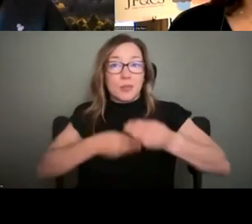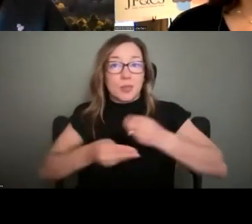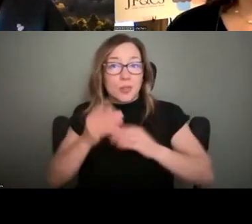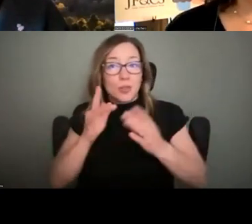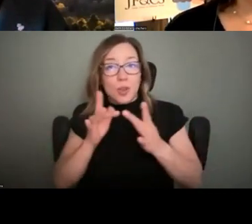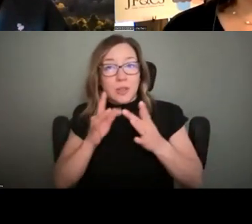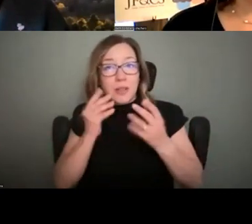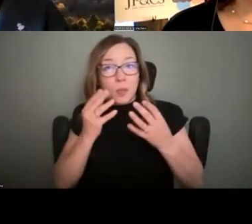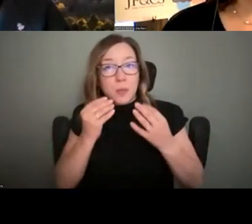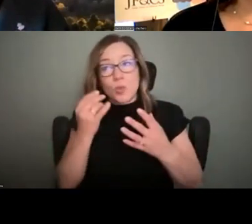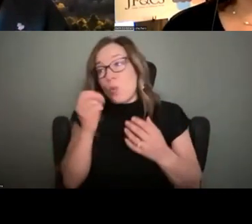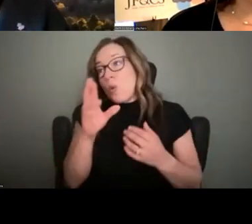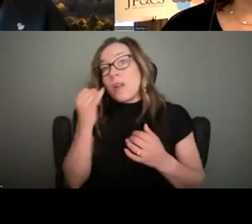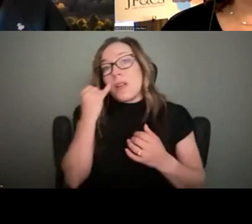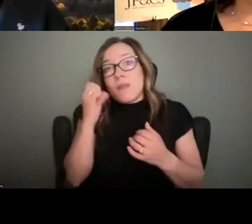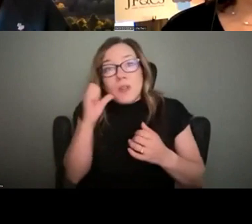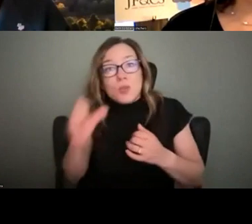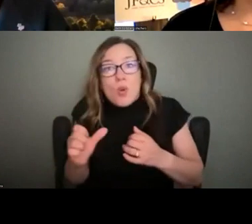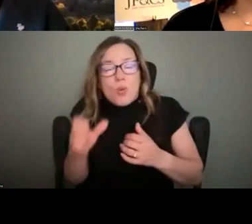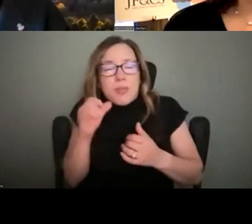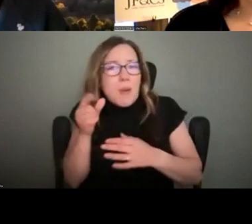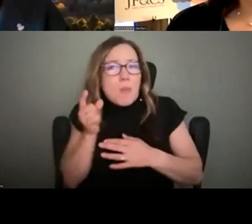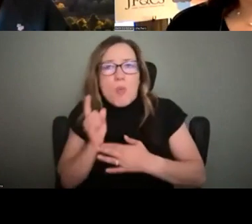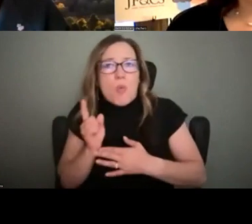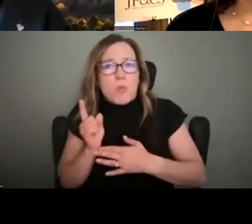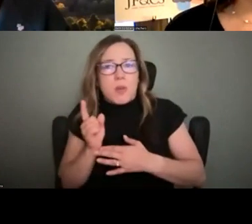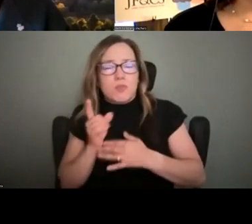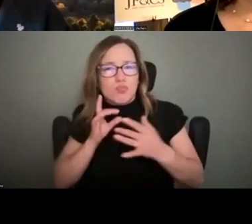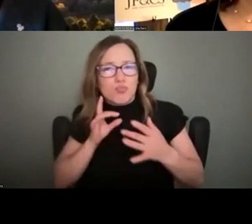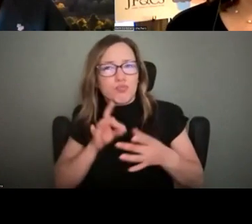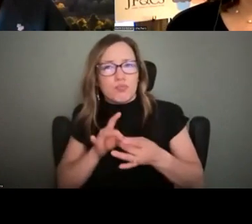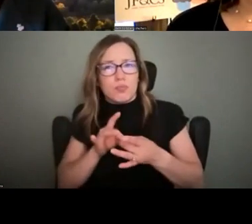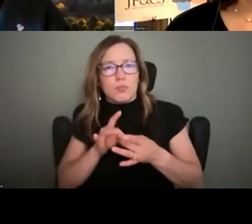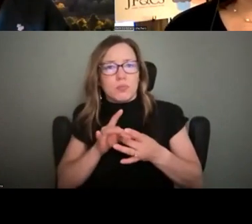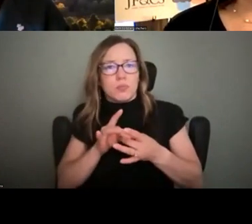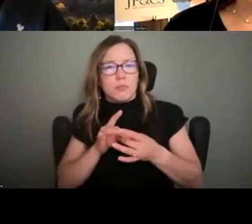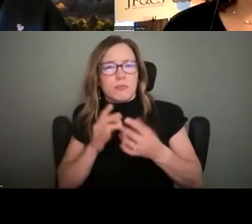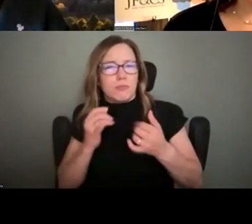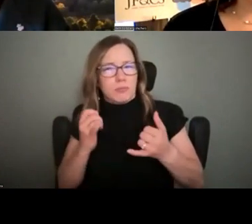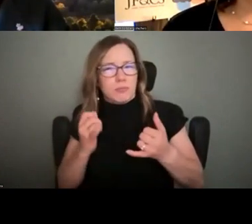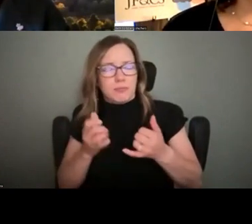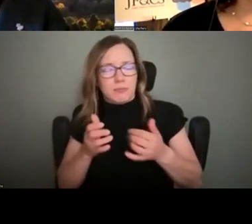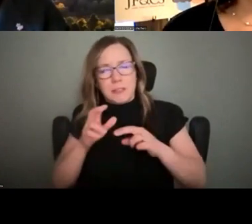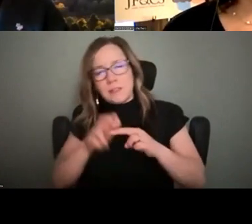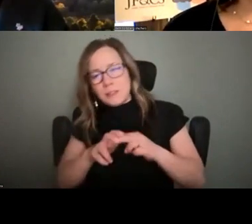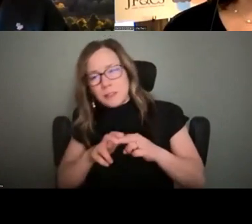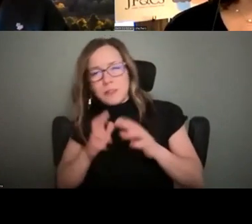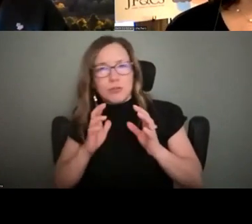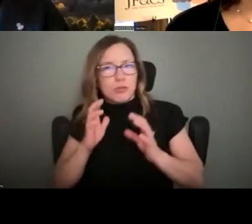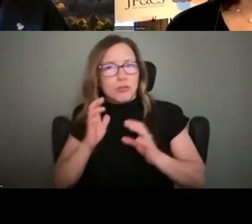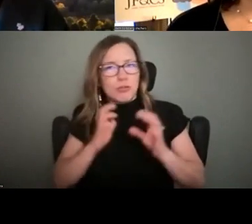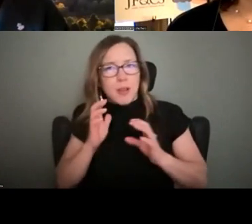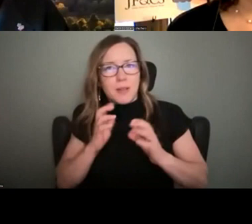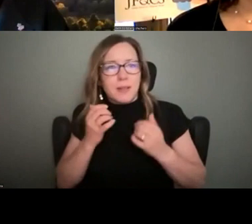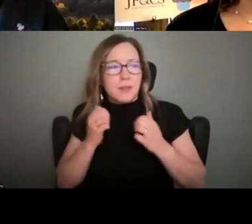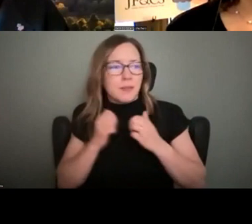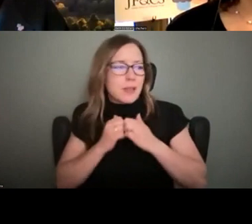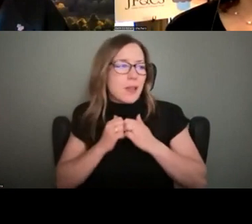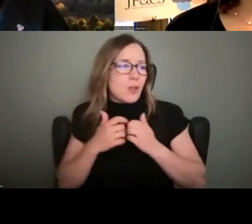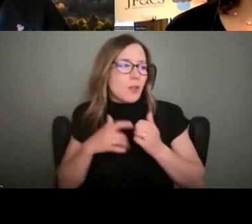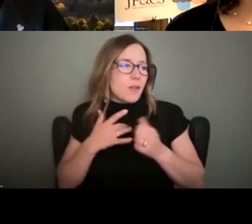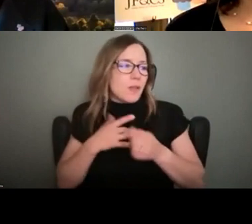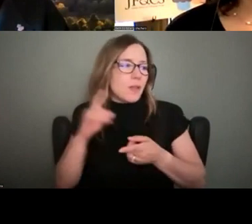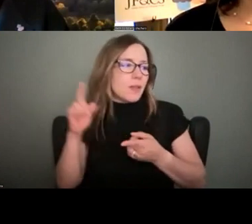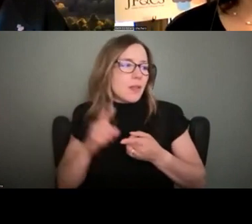but even if they don't, they have that moment of connecting, maybe sitting and chatting together, and they feel less